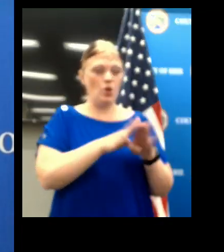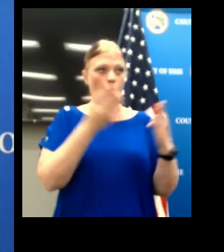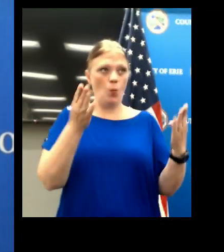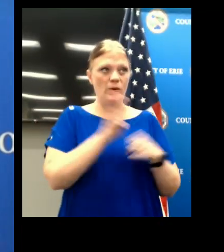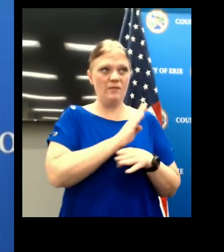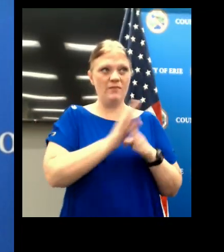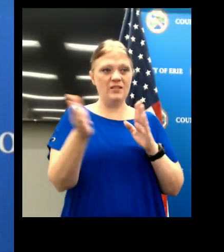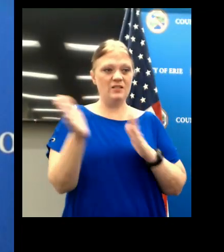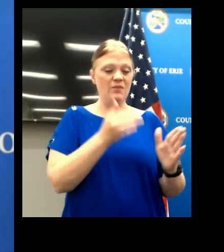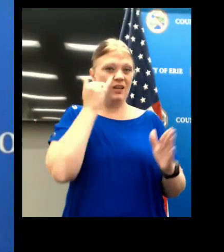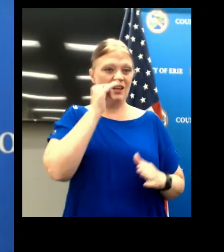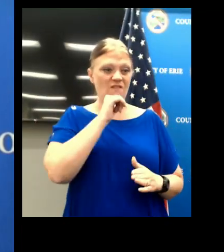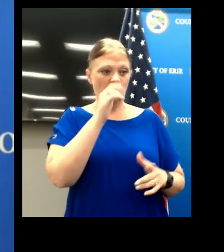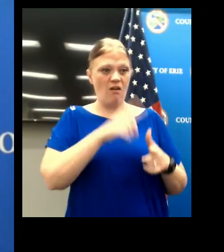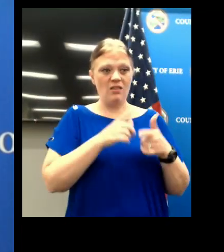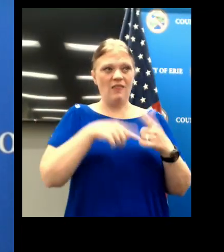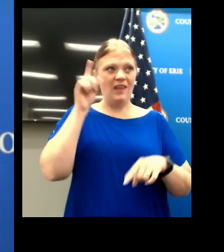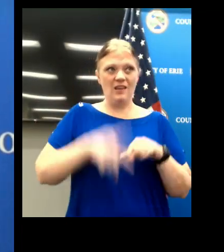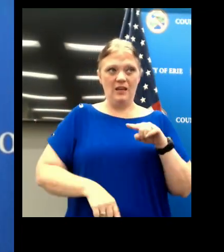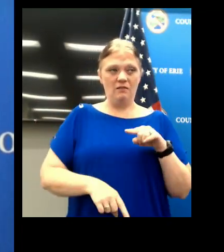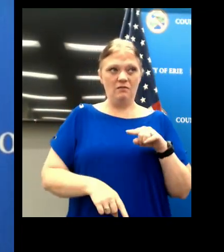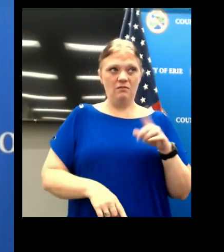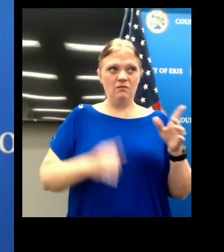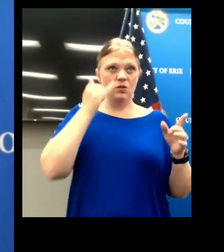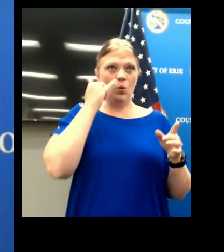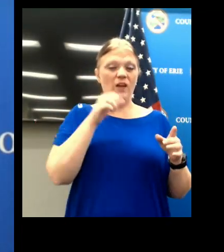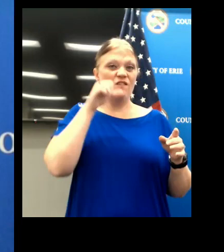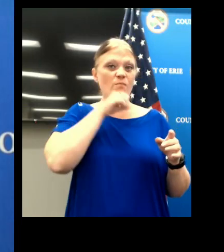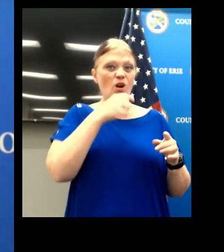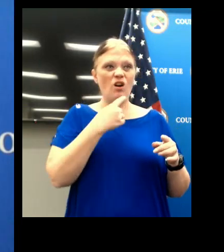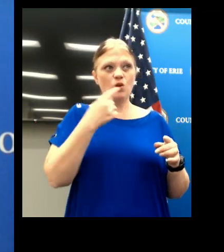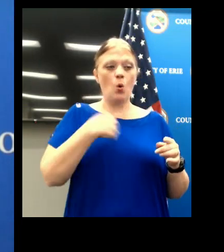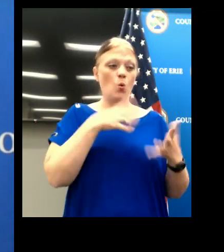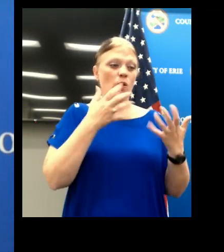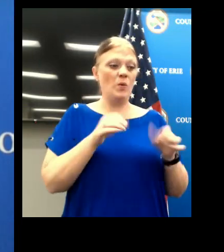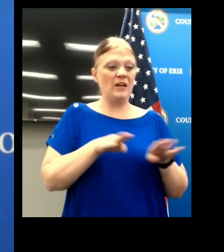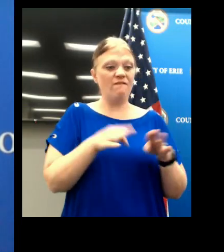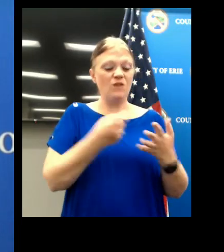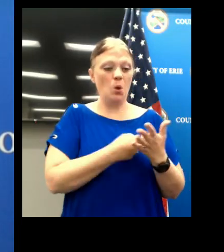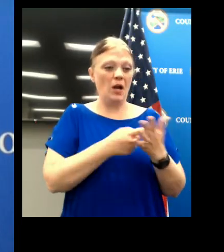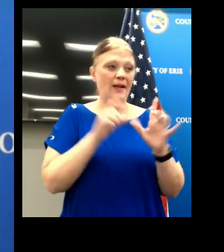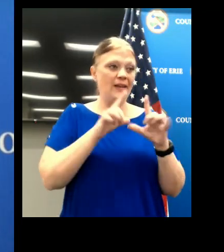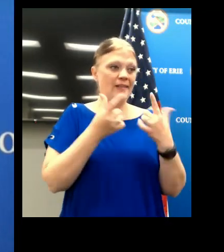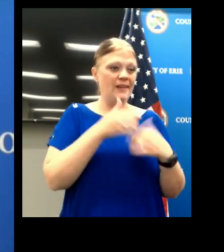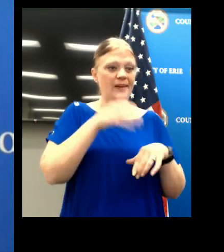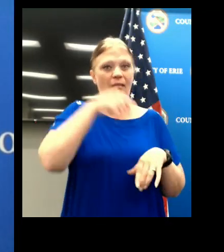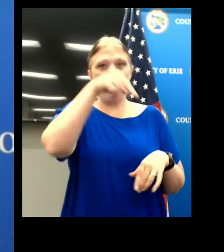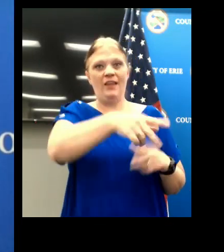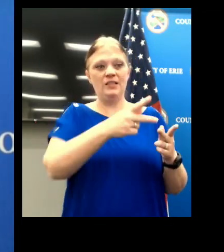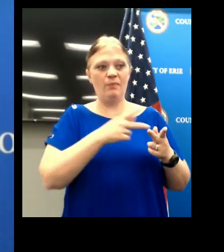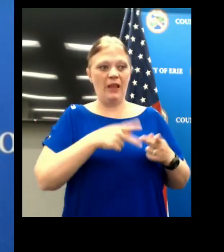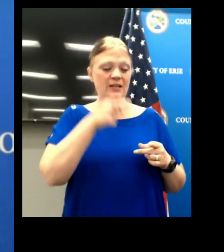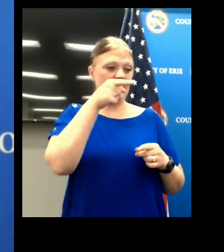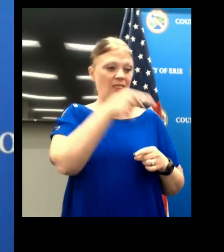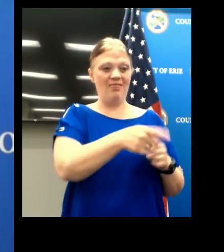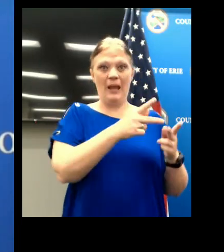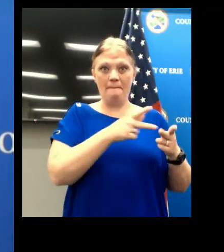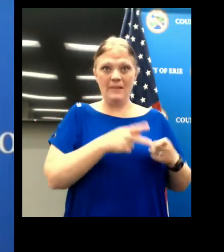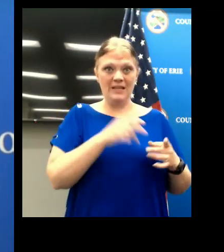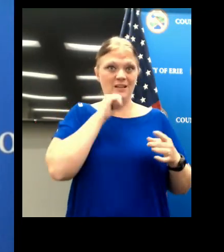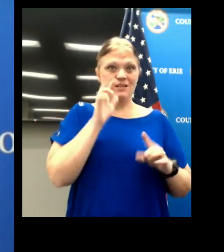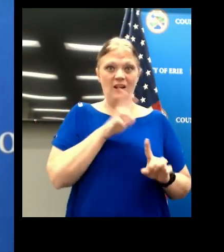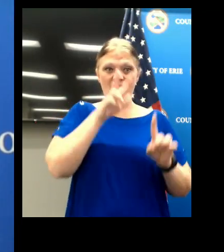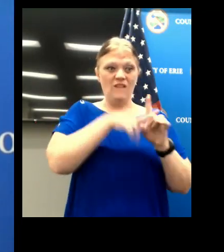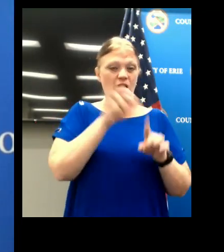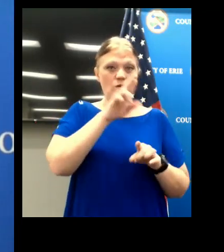If they haven't done it, they can't do it. So if the bar says we want to have a floor hockey league at X roller rink, and the roller rink has not filed the